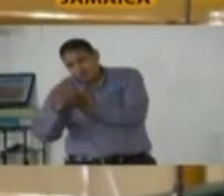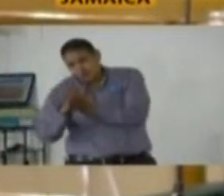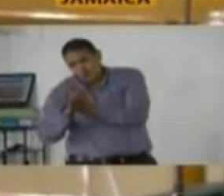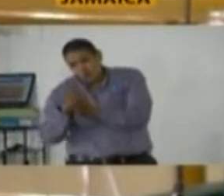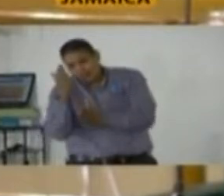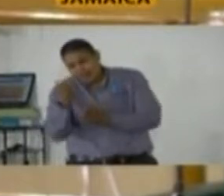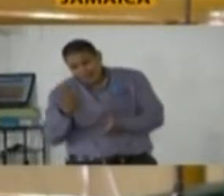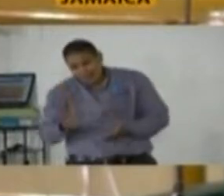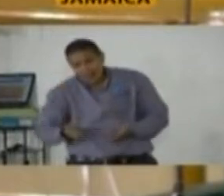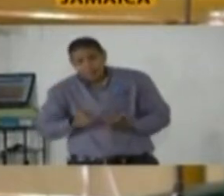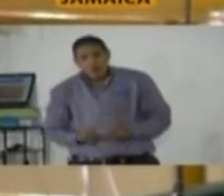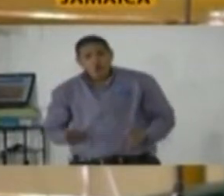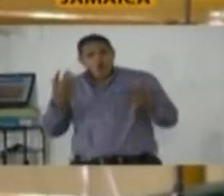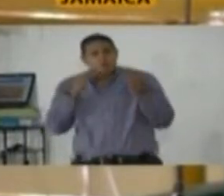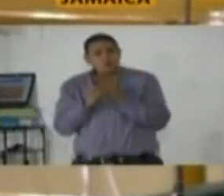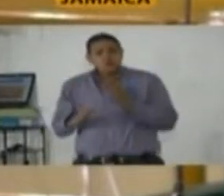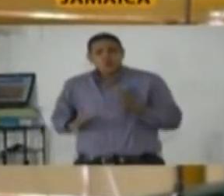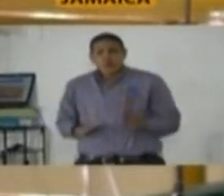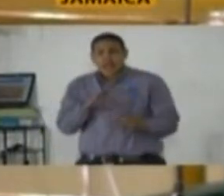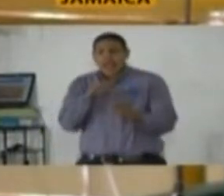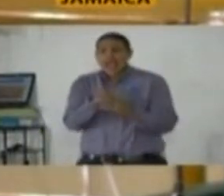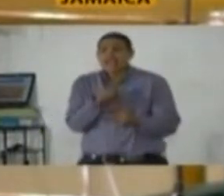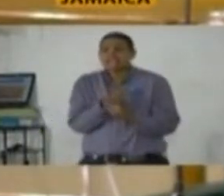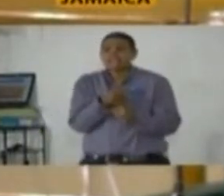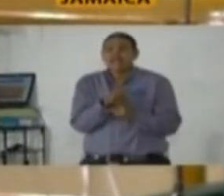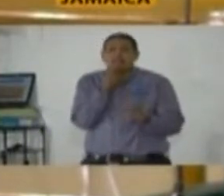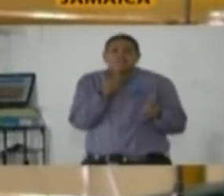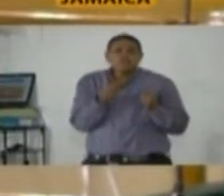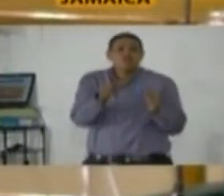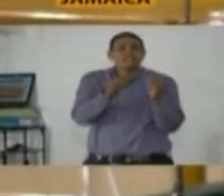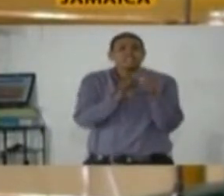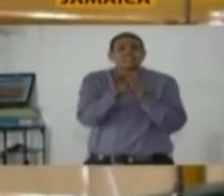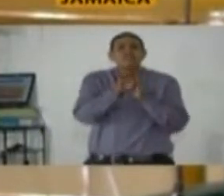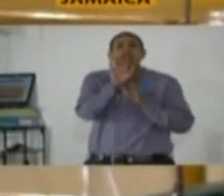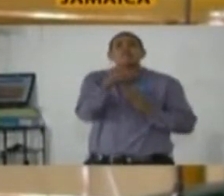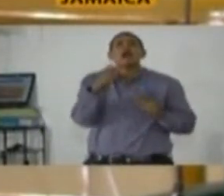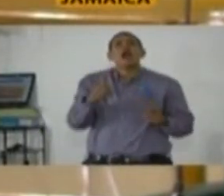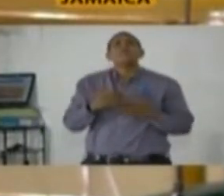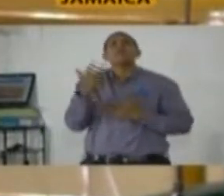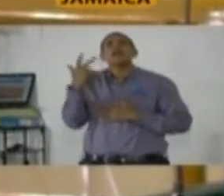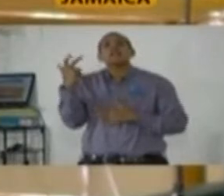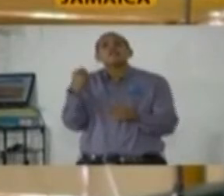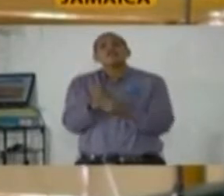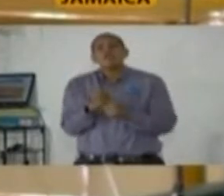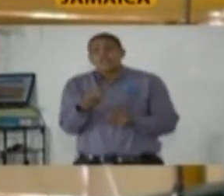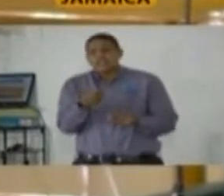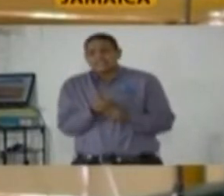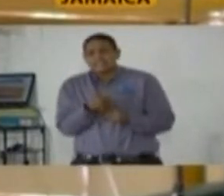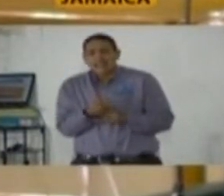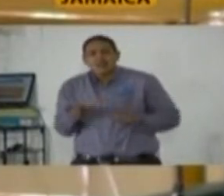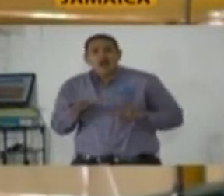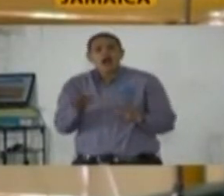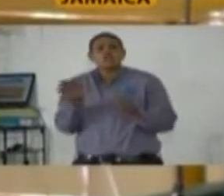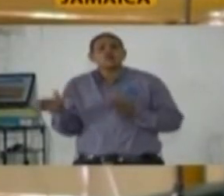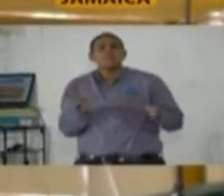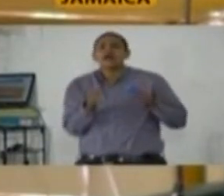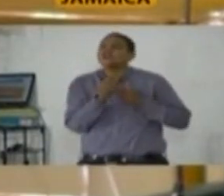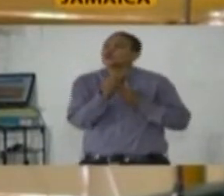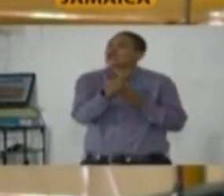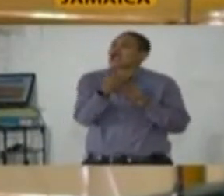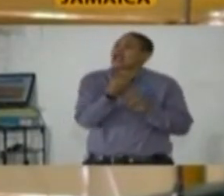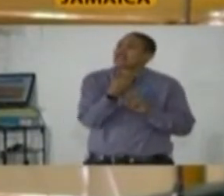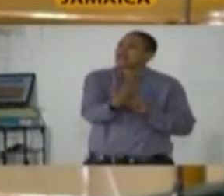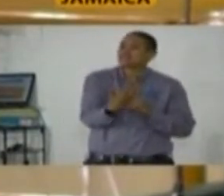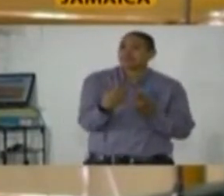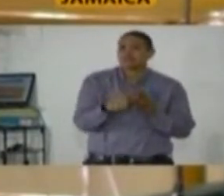of students engaged, a strategic plan has been developed for the next 3 years, which includes an action plan to guide the expansion